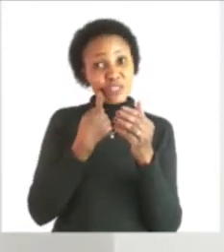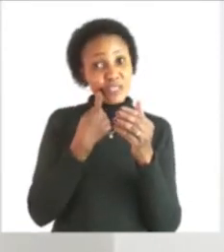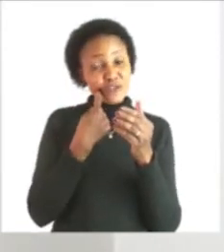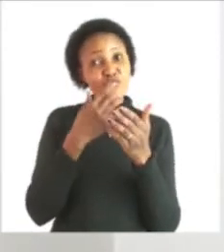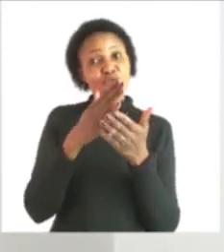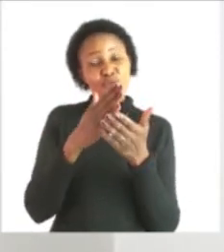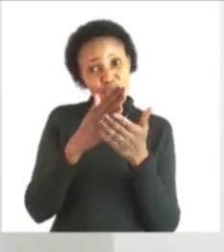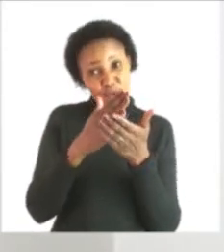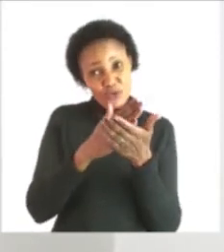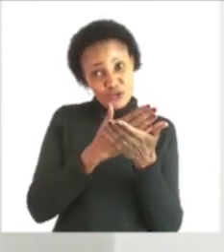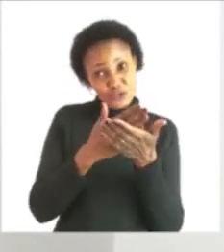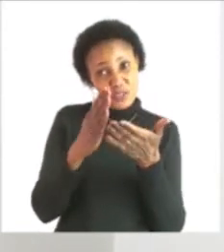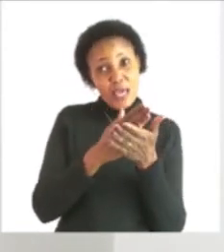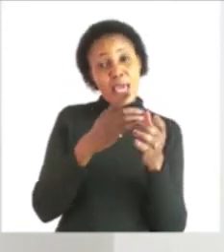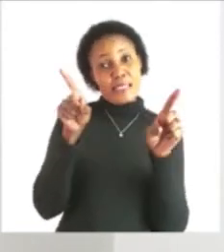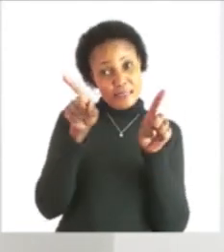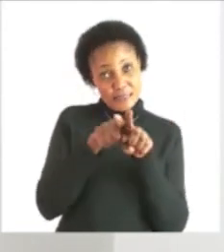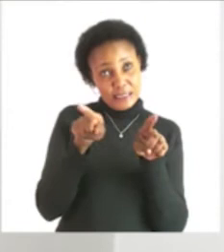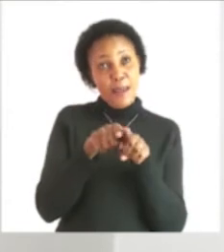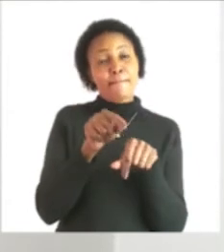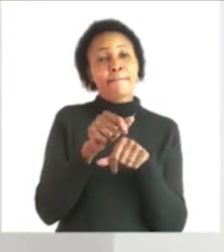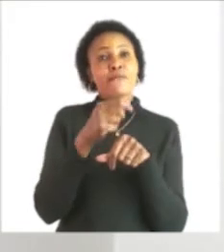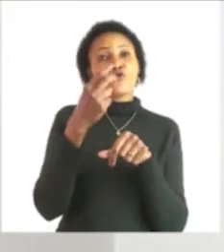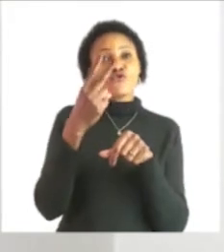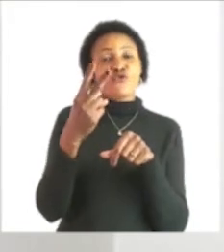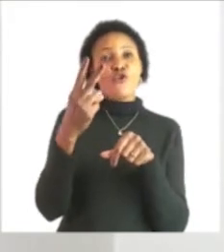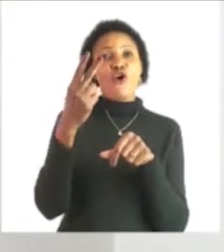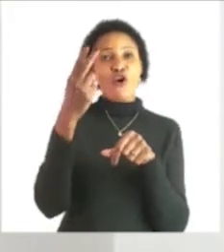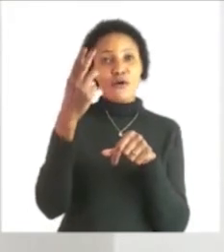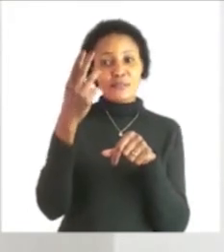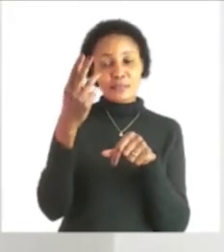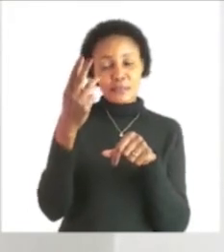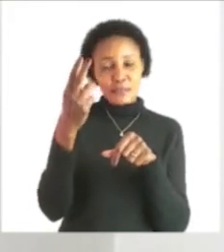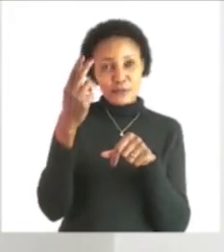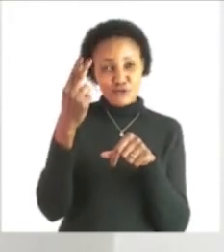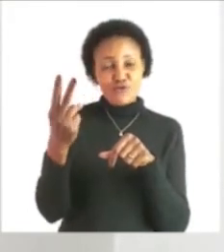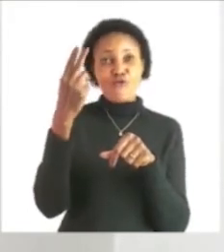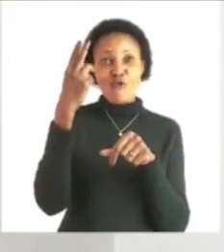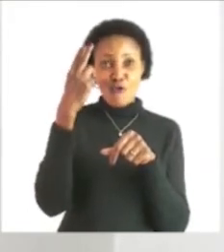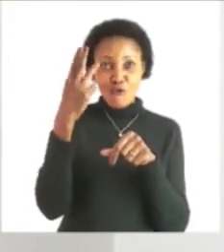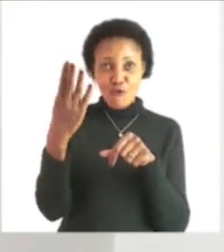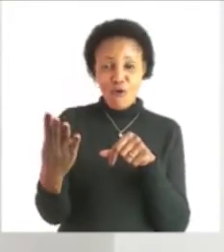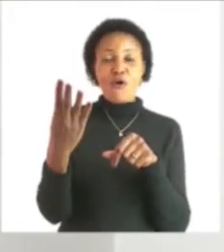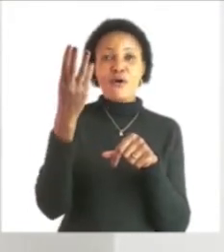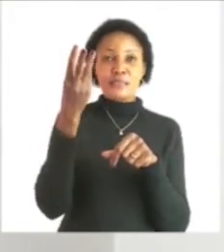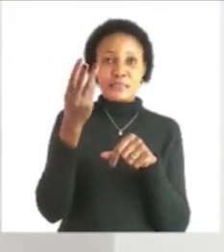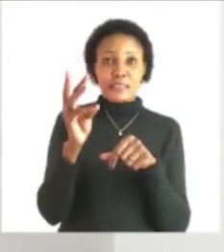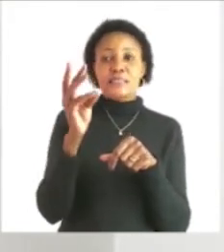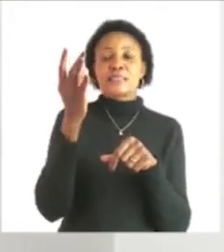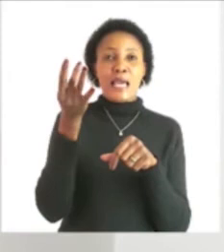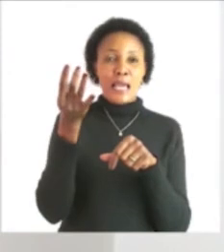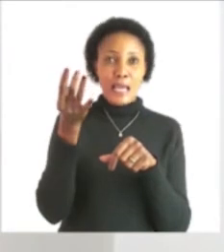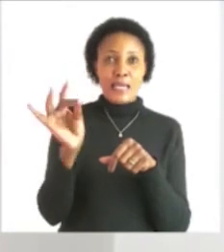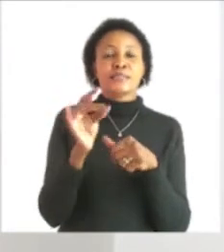all the even numbers are 2, 4, 6, and 8. All those